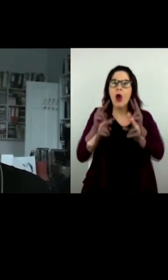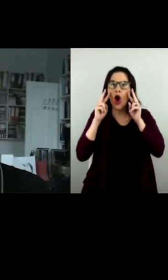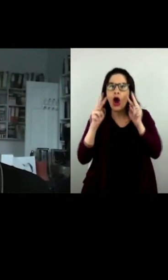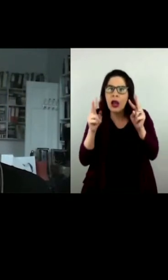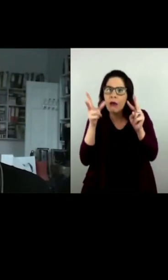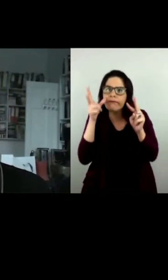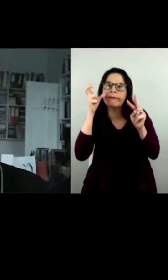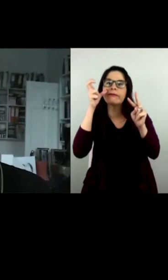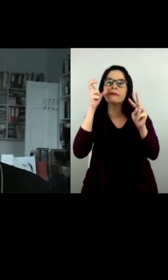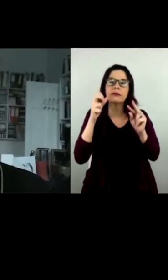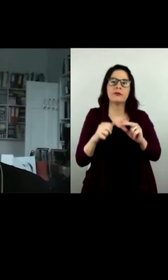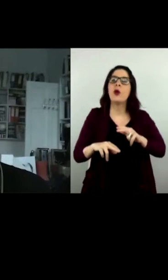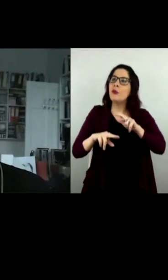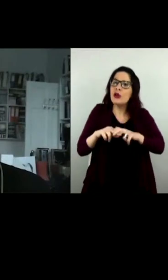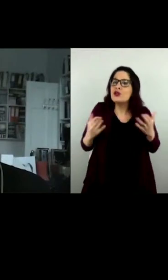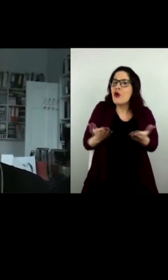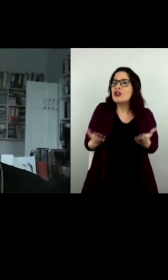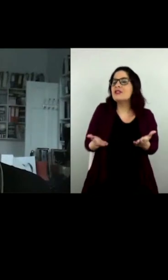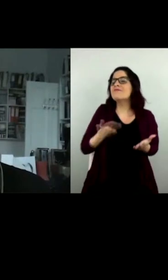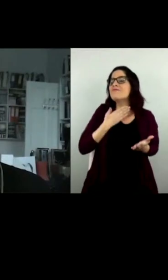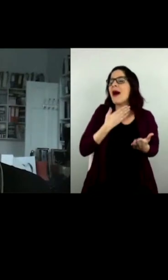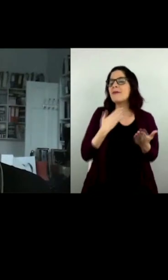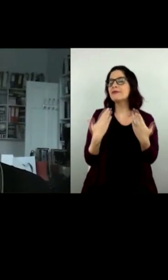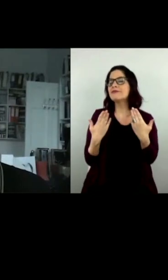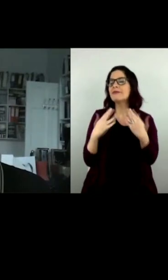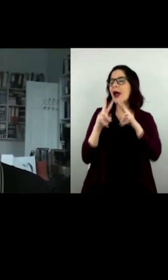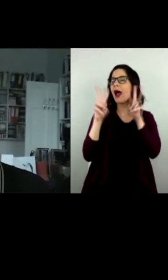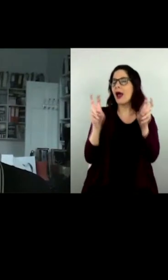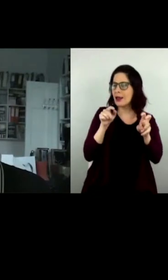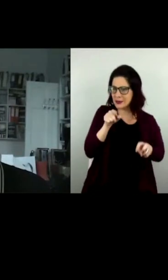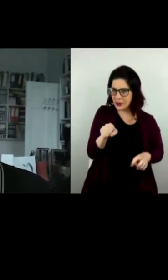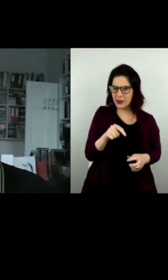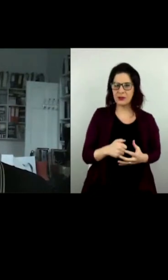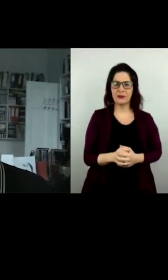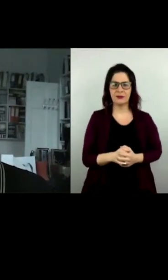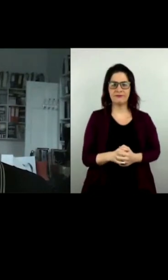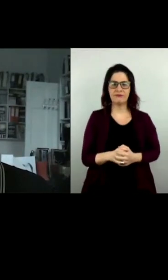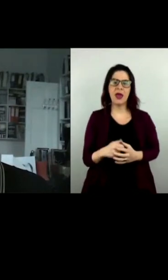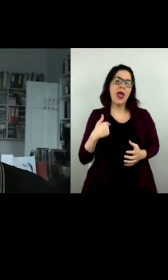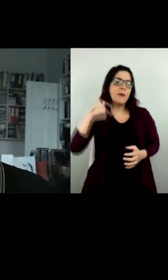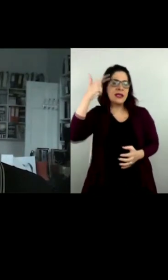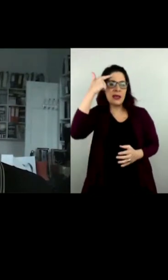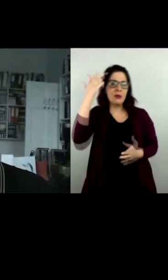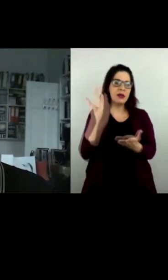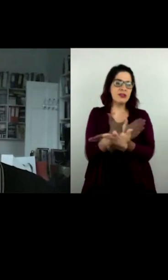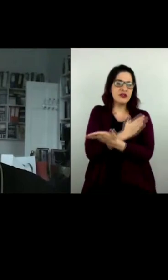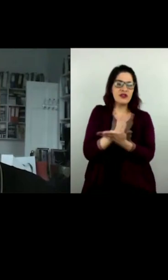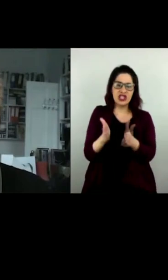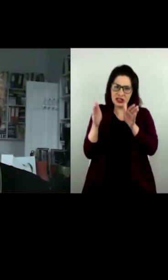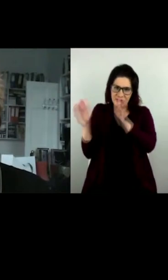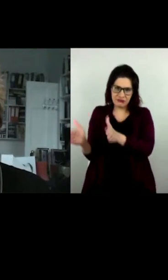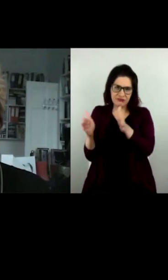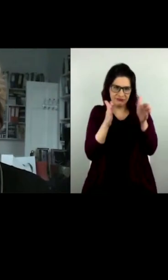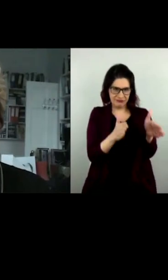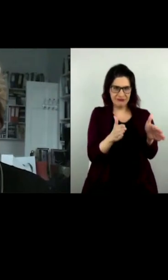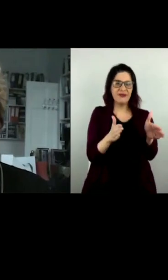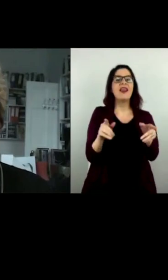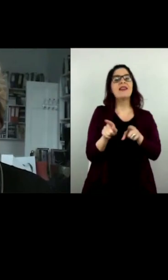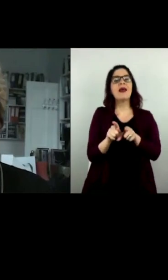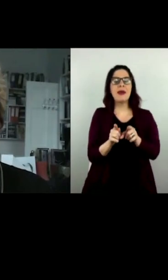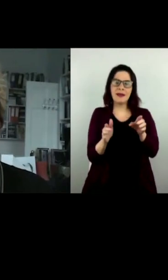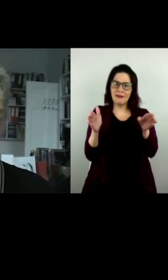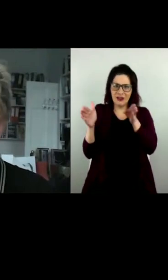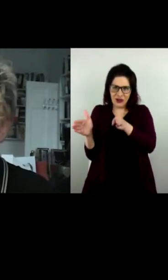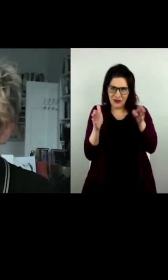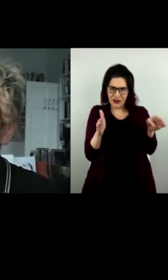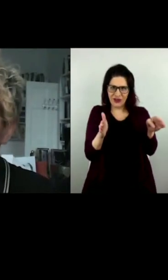it. I propose to divide it in two parts and one intact. The first part will deal